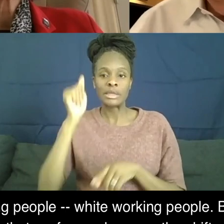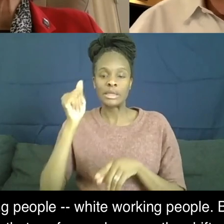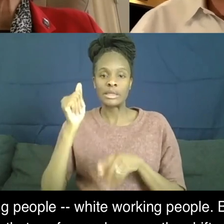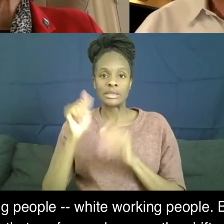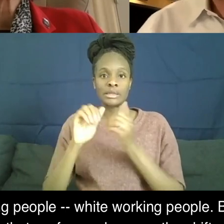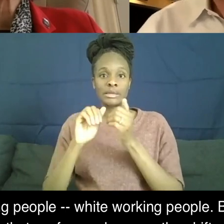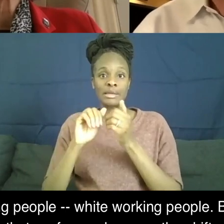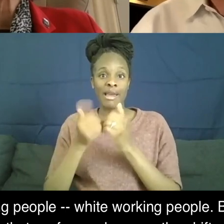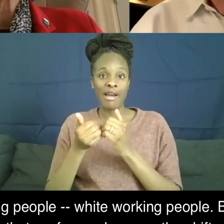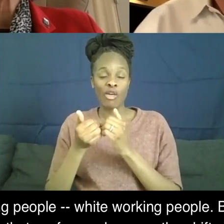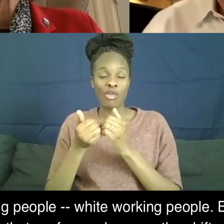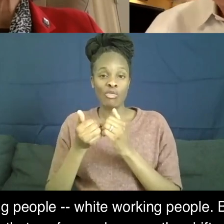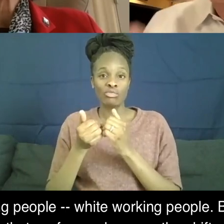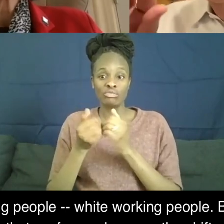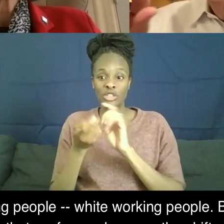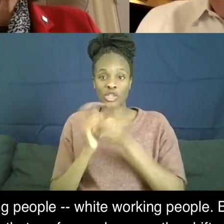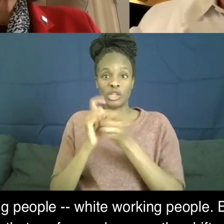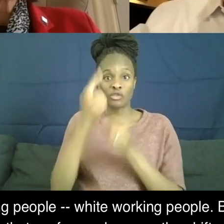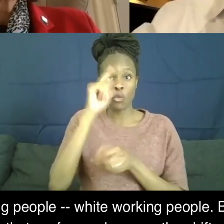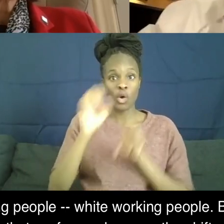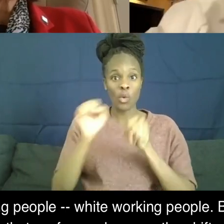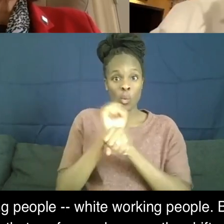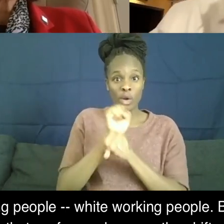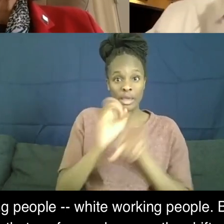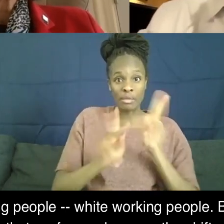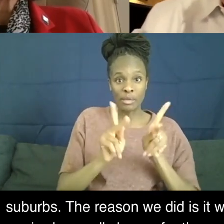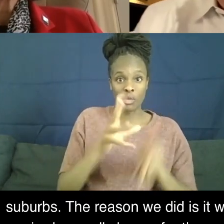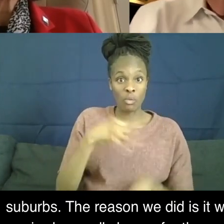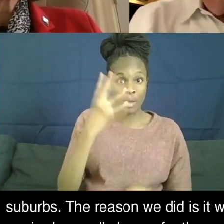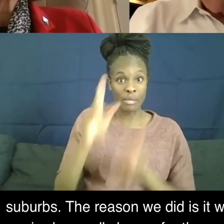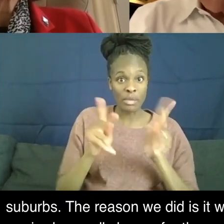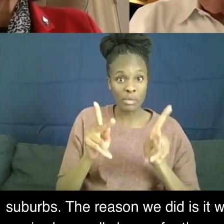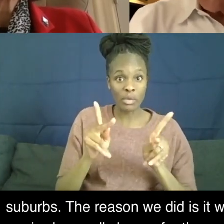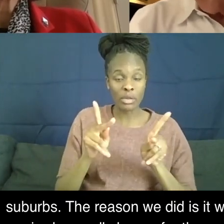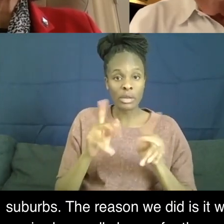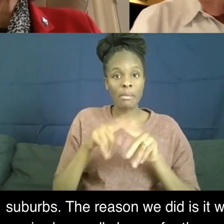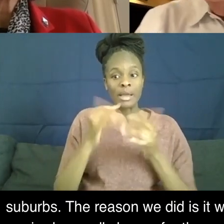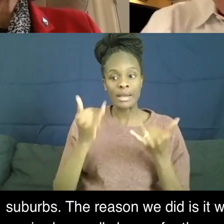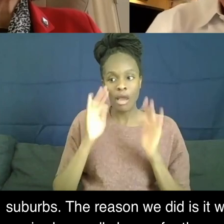white working people, but the ones that we focused on was the shift of the suburbs.